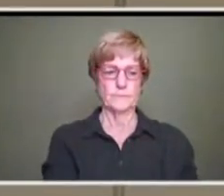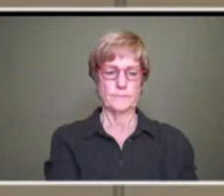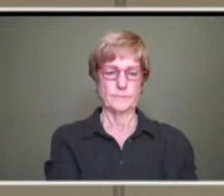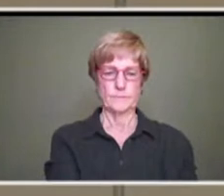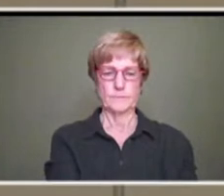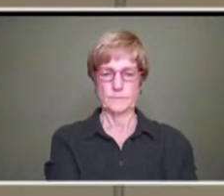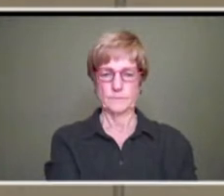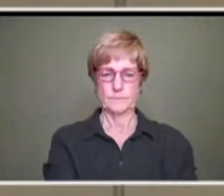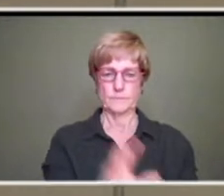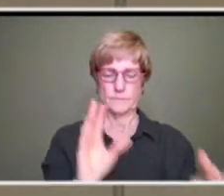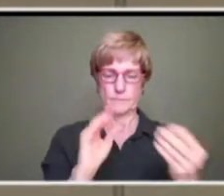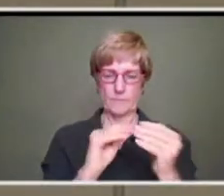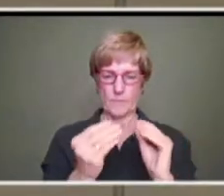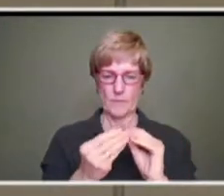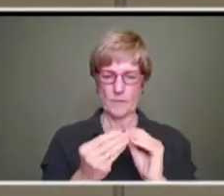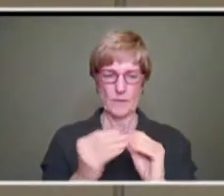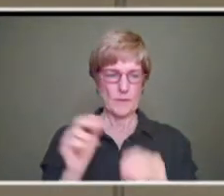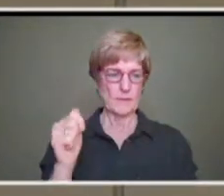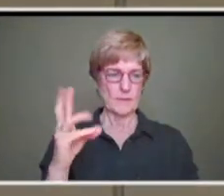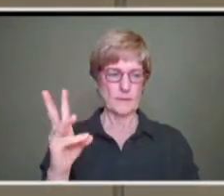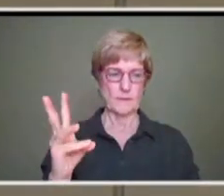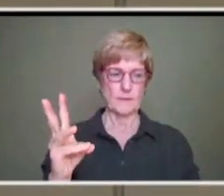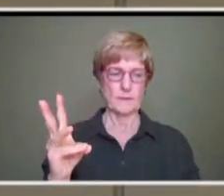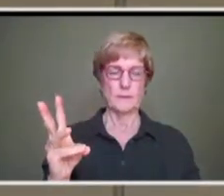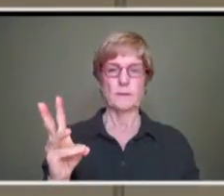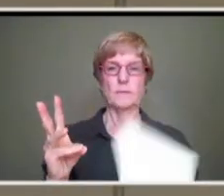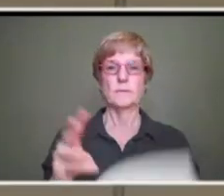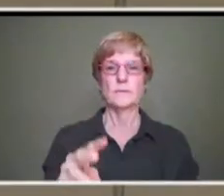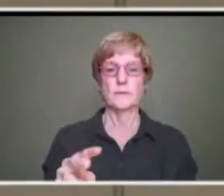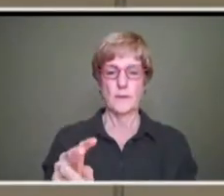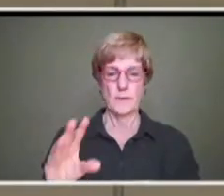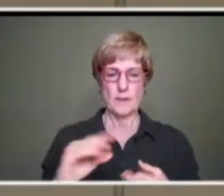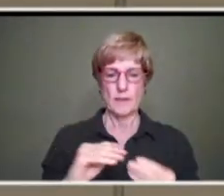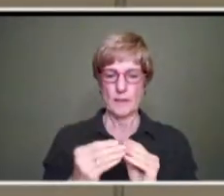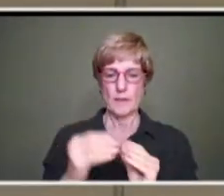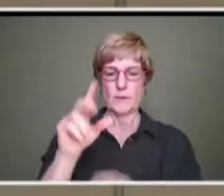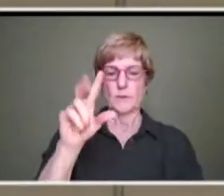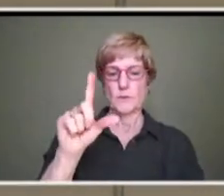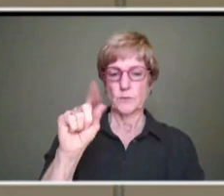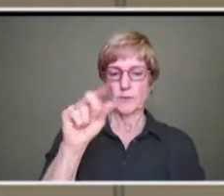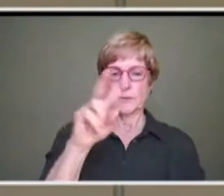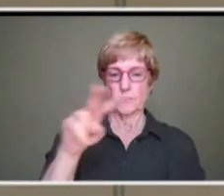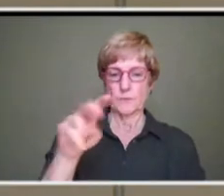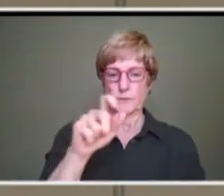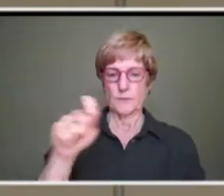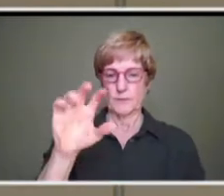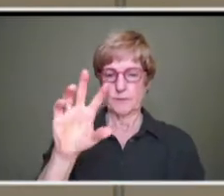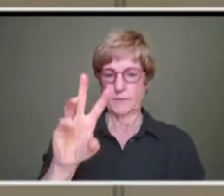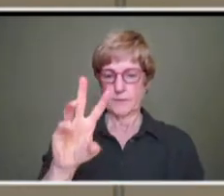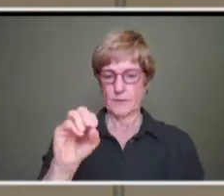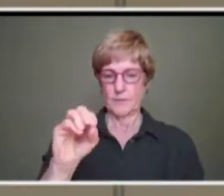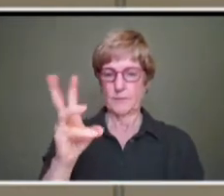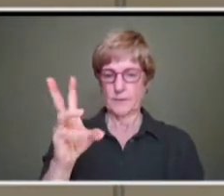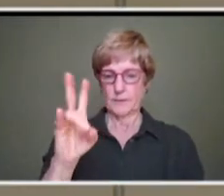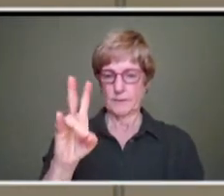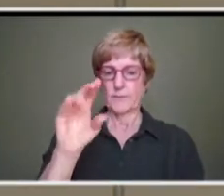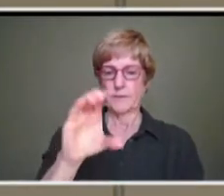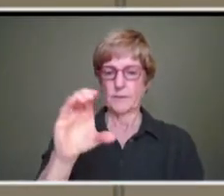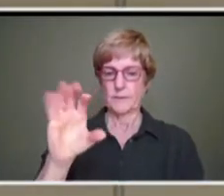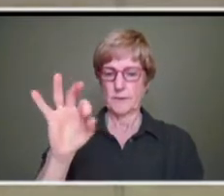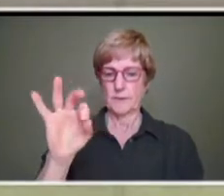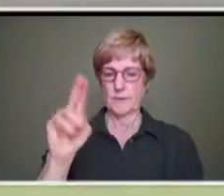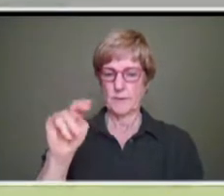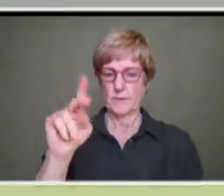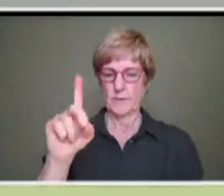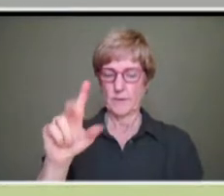we're going to item number 16 rezoning petition 2022-067 by CC fund three